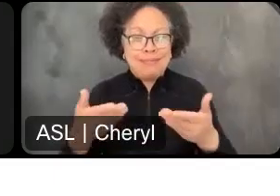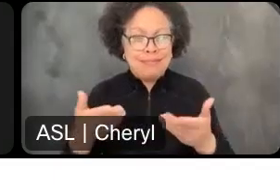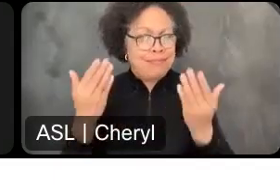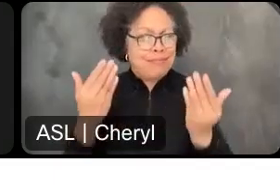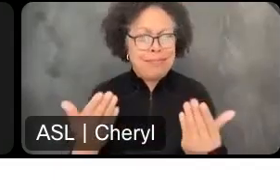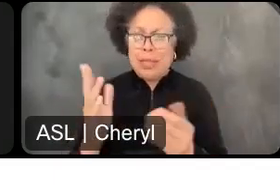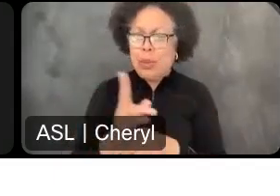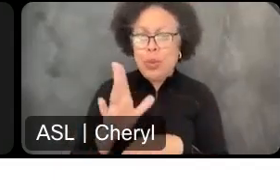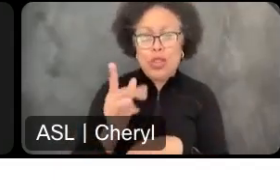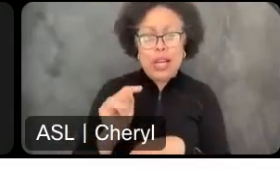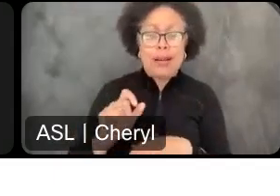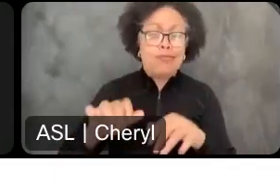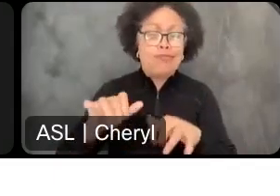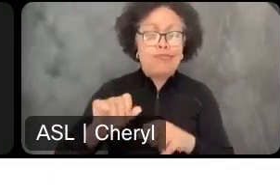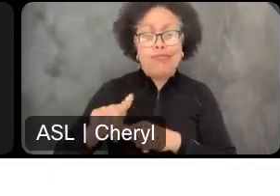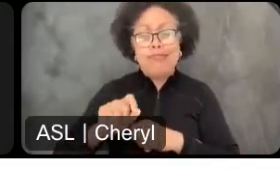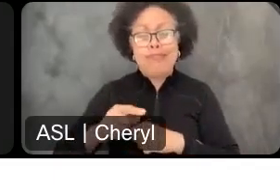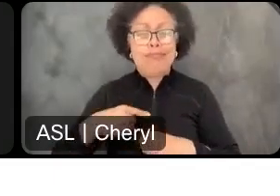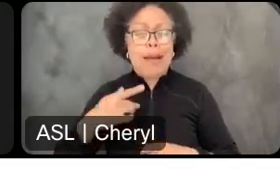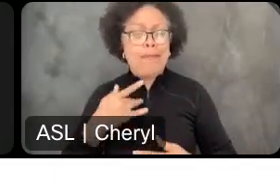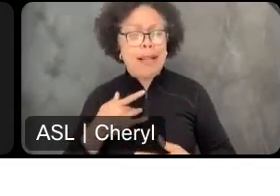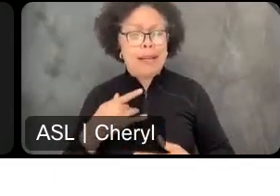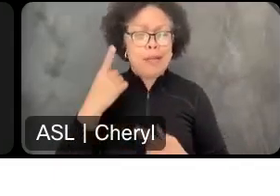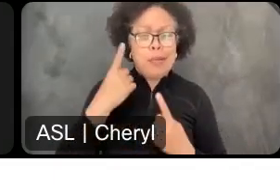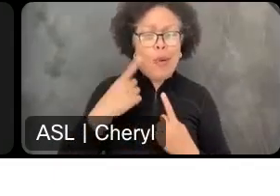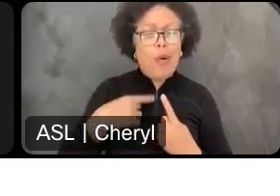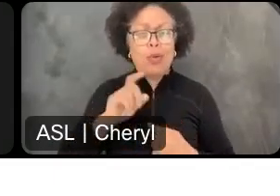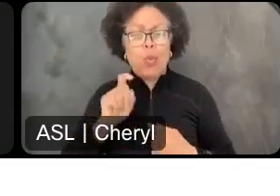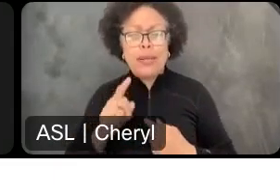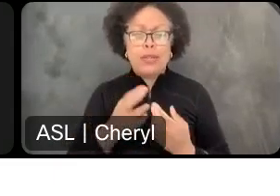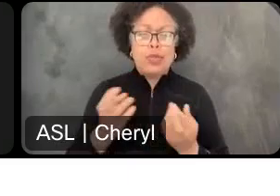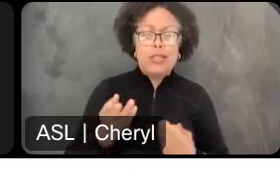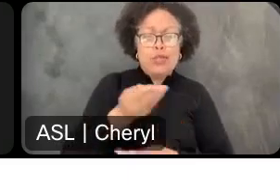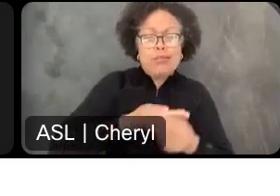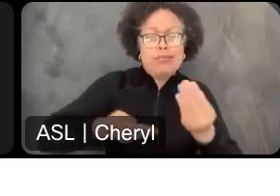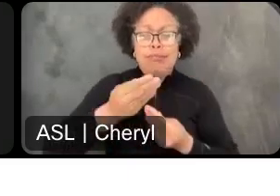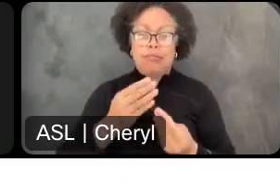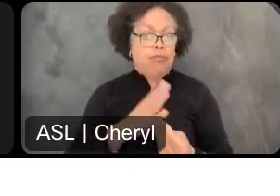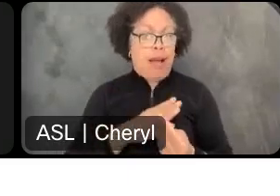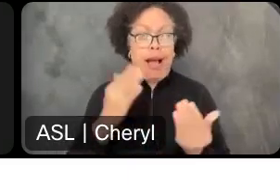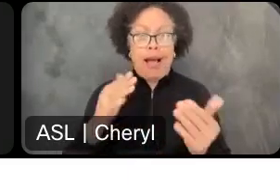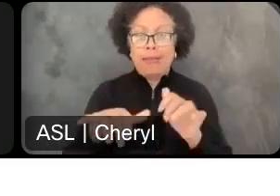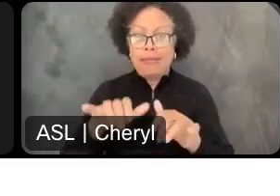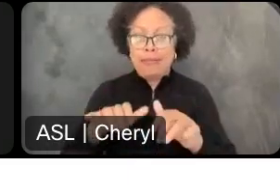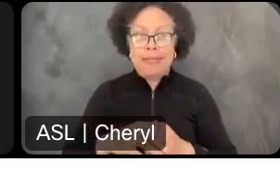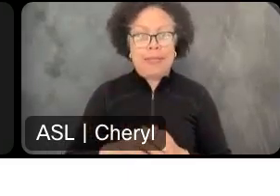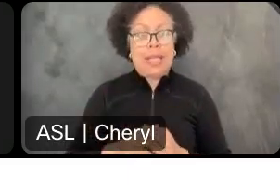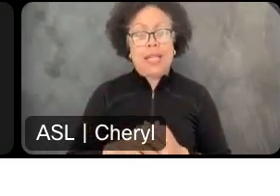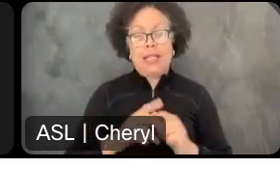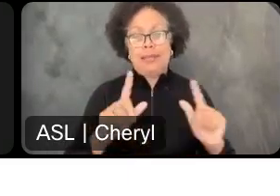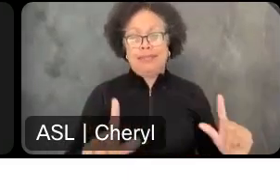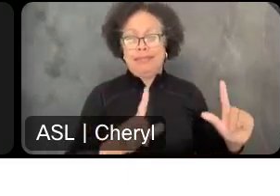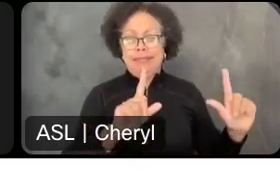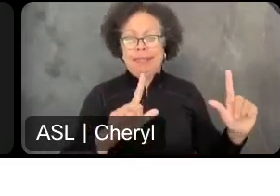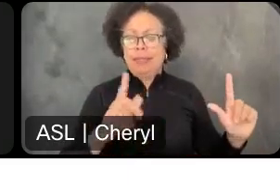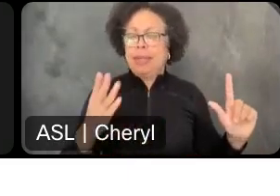chat feature to share thoughts, questions, and resources throughout the session. Your screen may look a little different